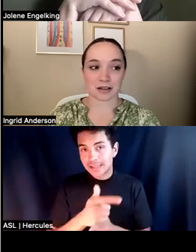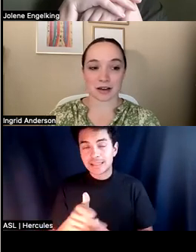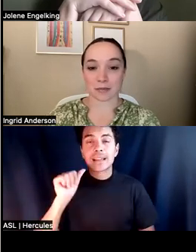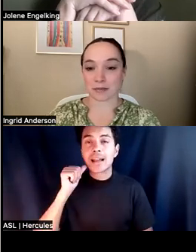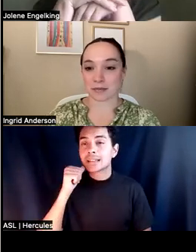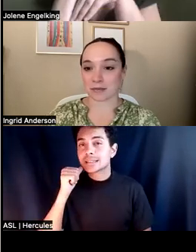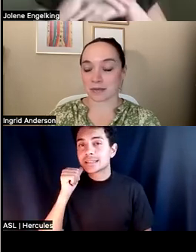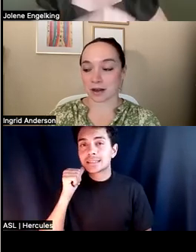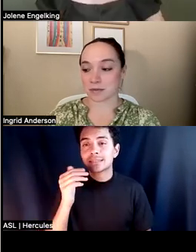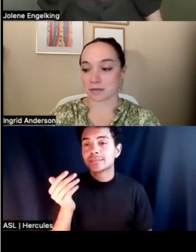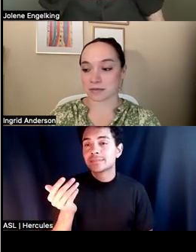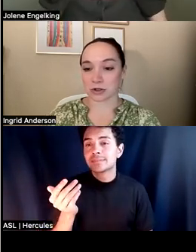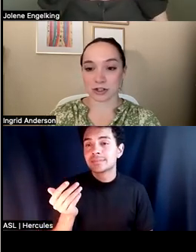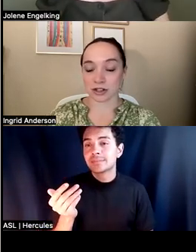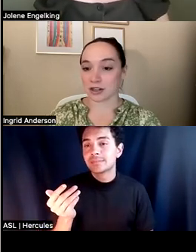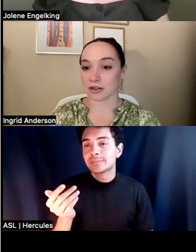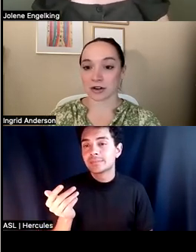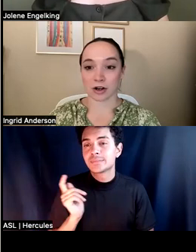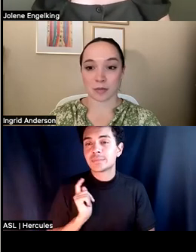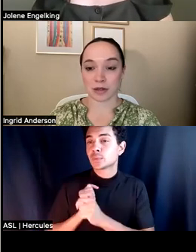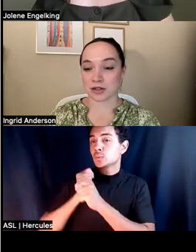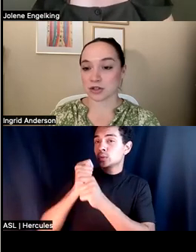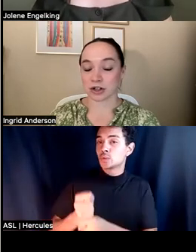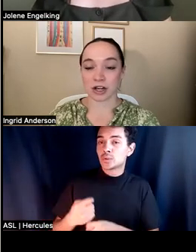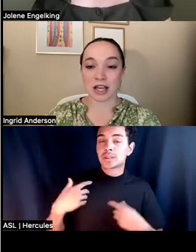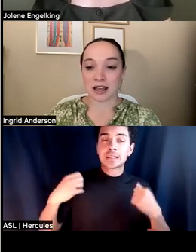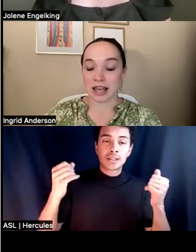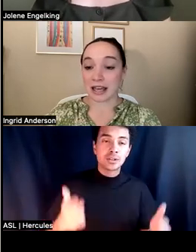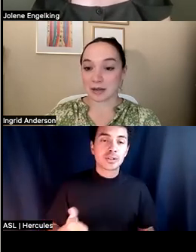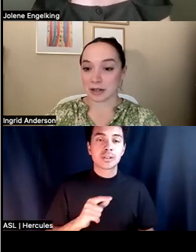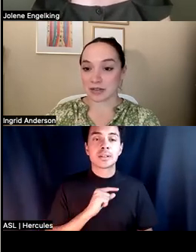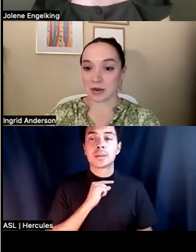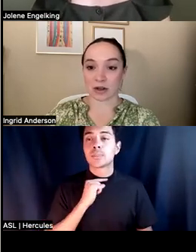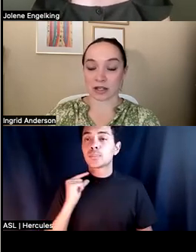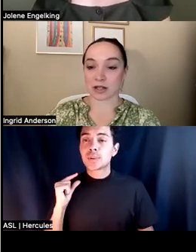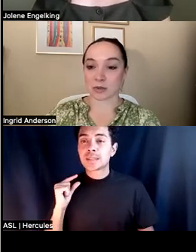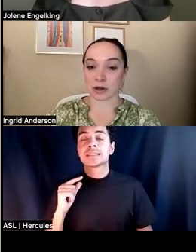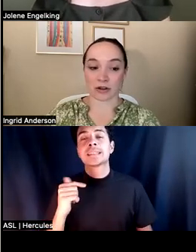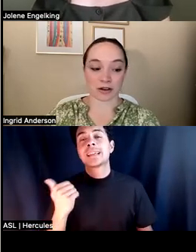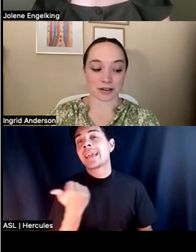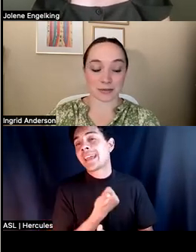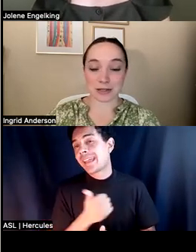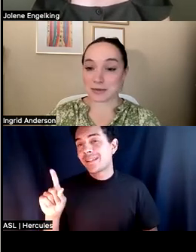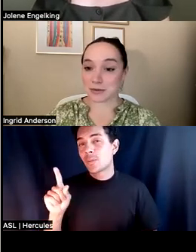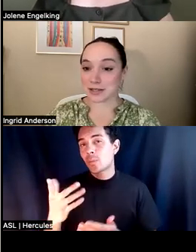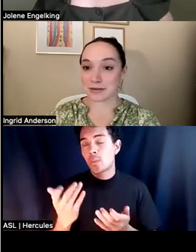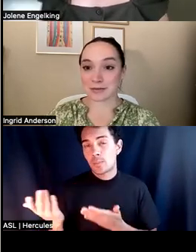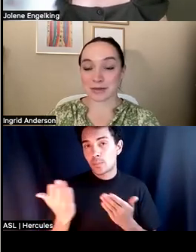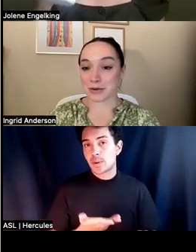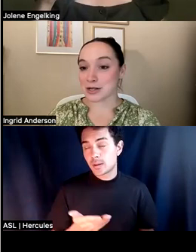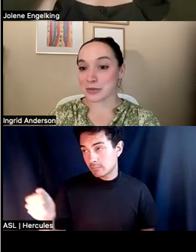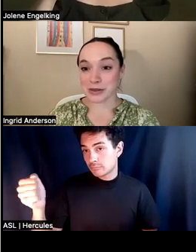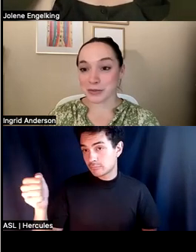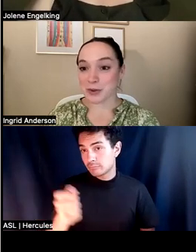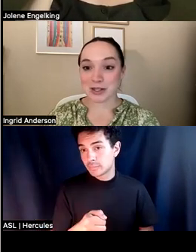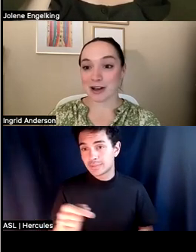auntie, a traditional healer, a minister, anybody they wanted to bring along. Sometimes it was even they